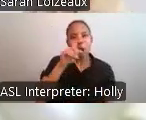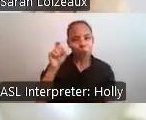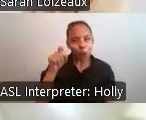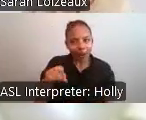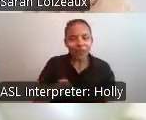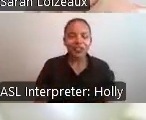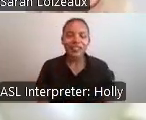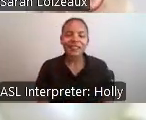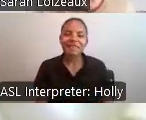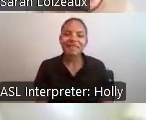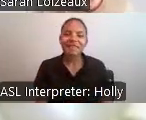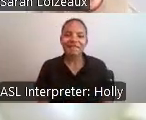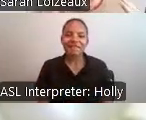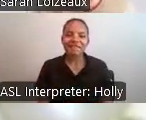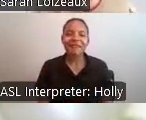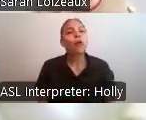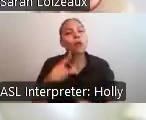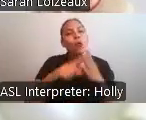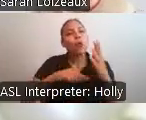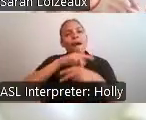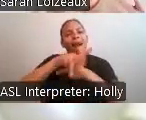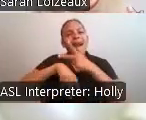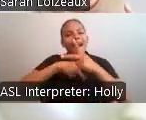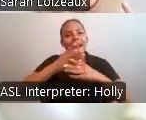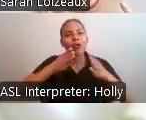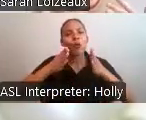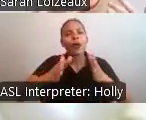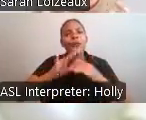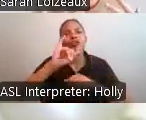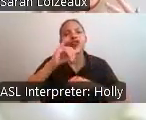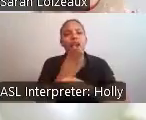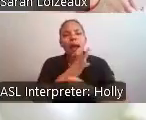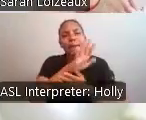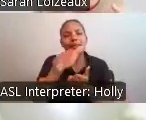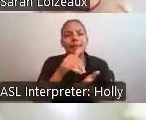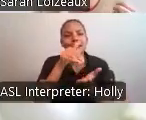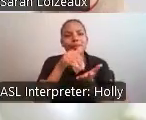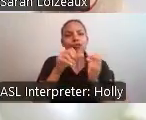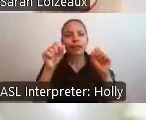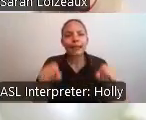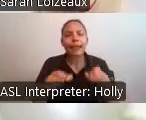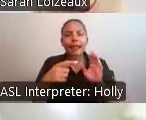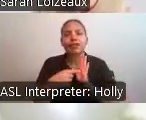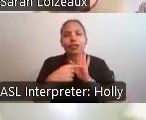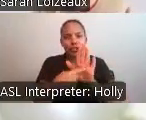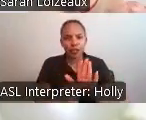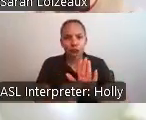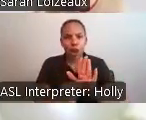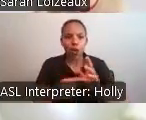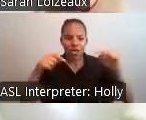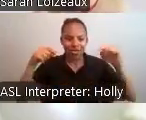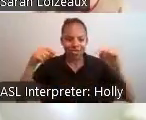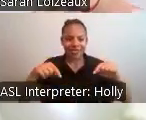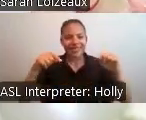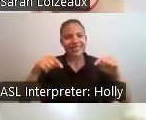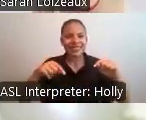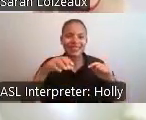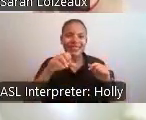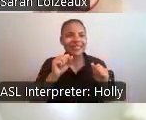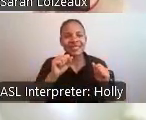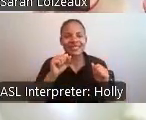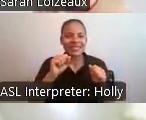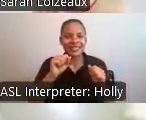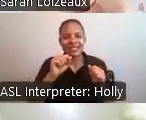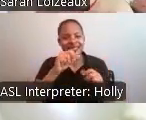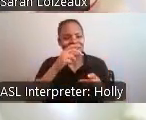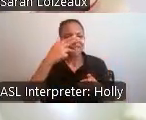love to know is what are some ways that job centers can demonstrate that this is a stigma-free environment, that they're there to support people with mental